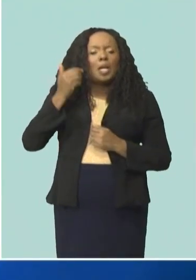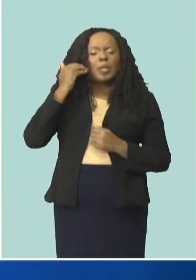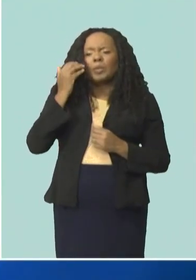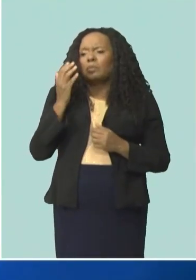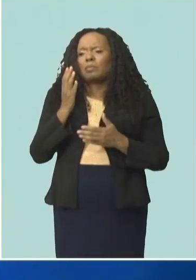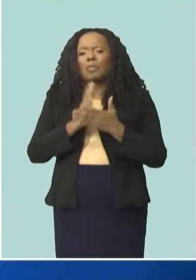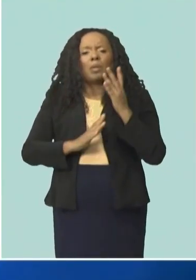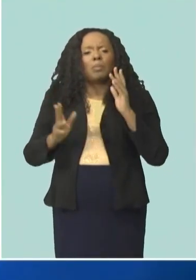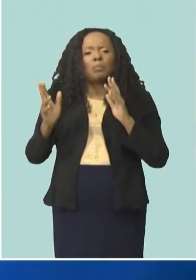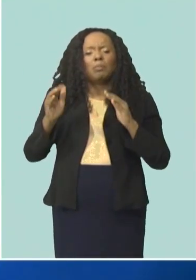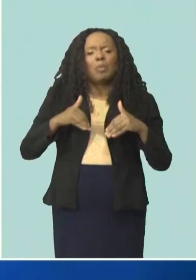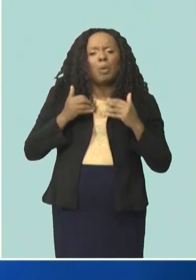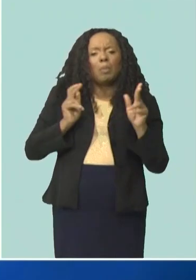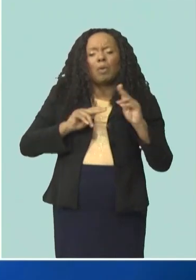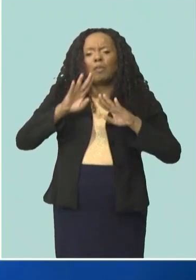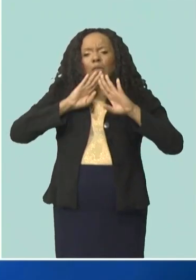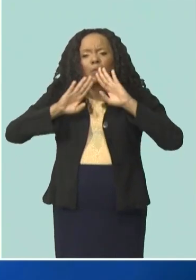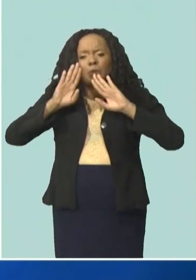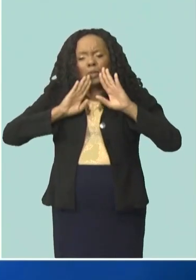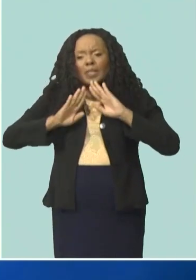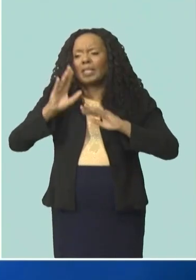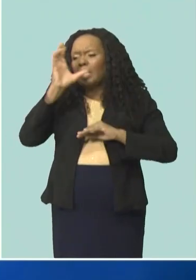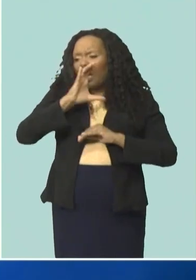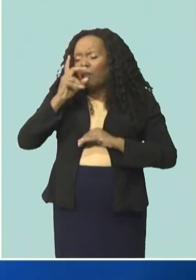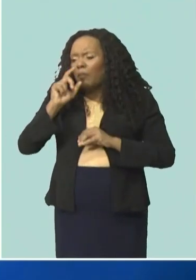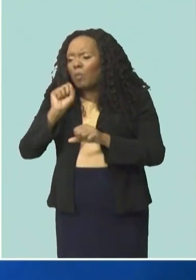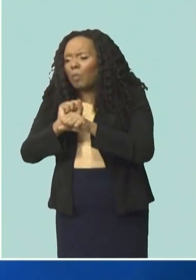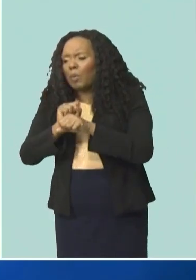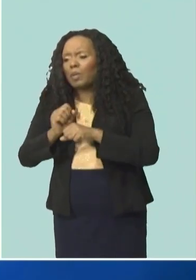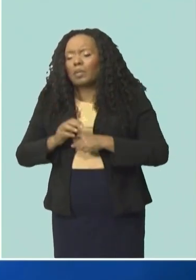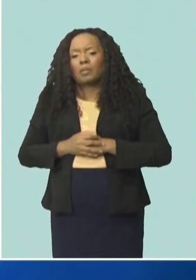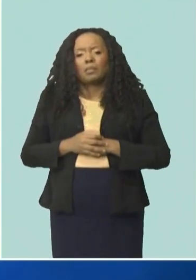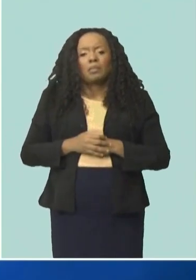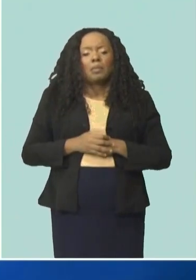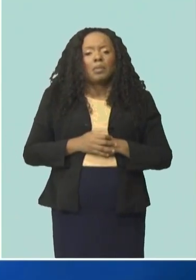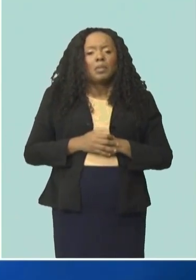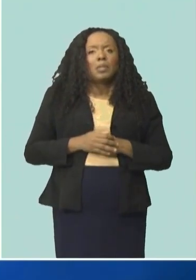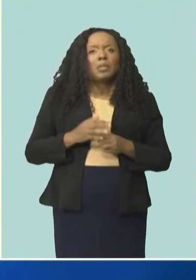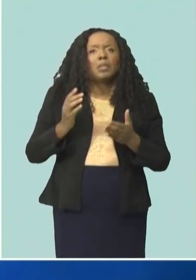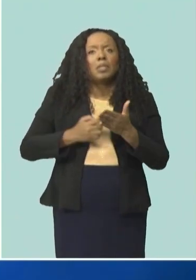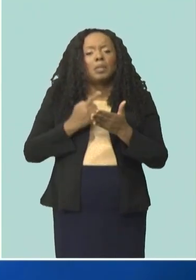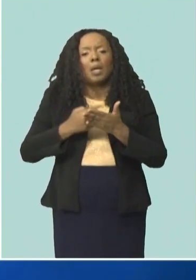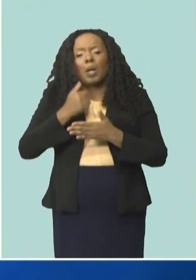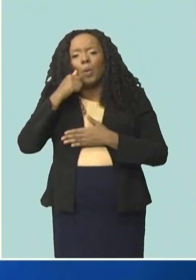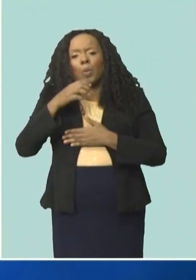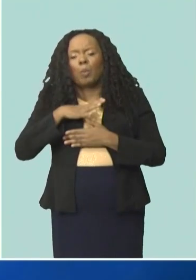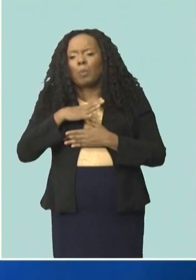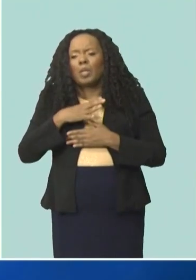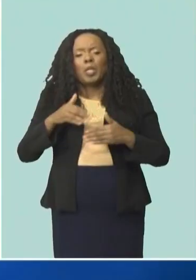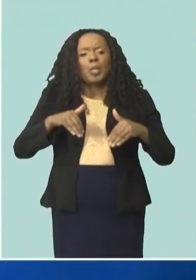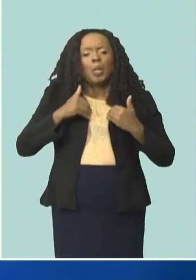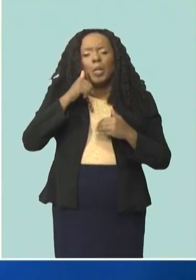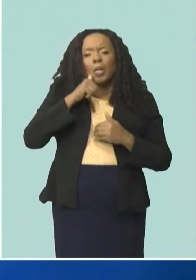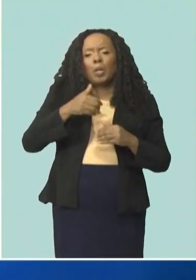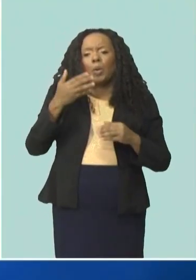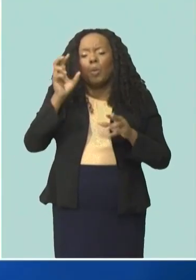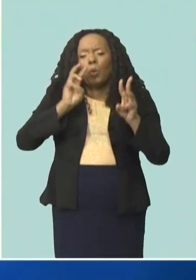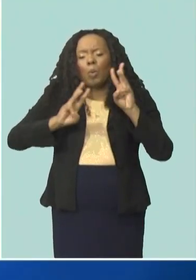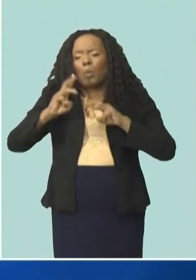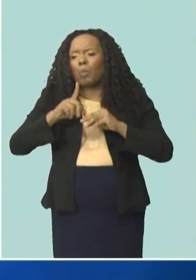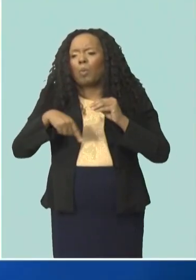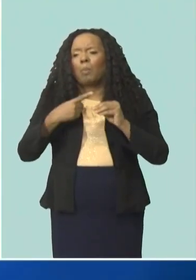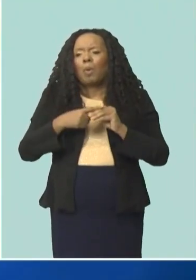employment. In the young lady, rightly worried about harassment and gender-based violence. In the son